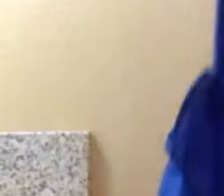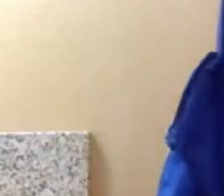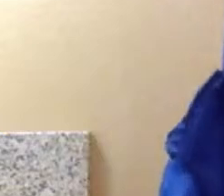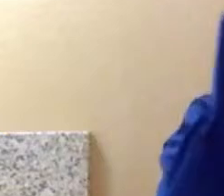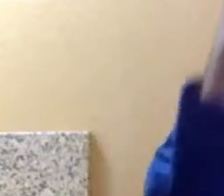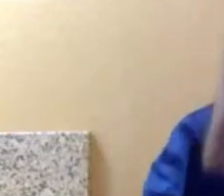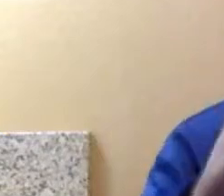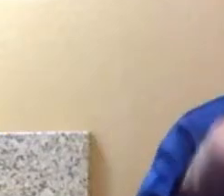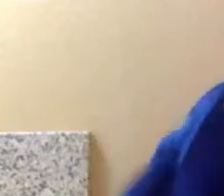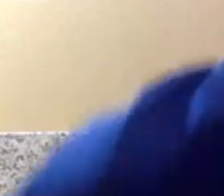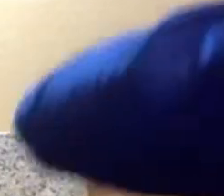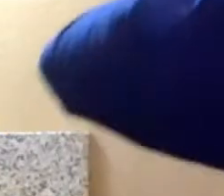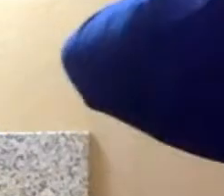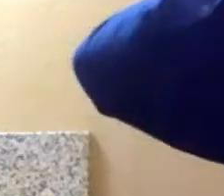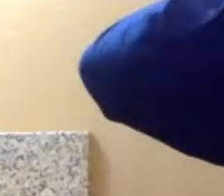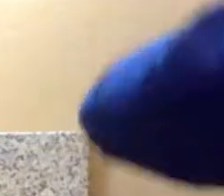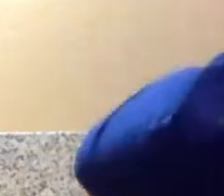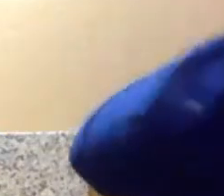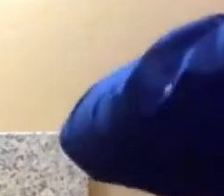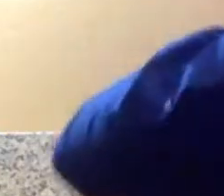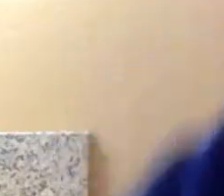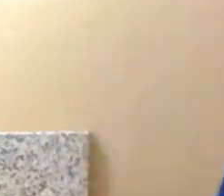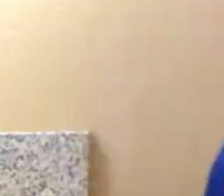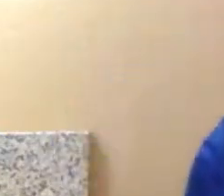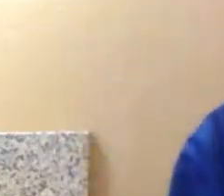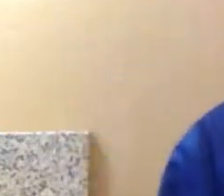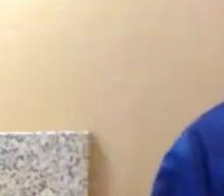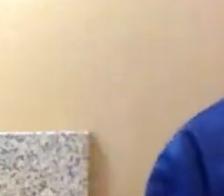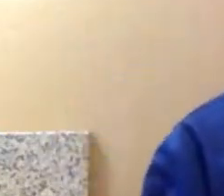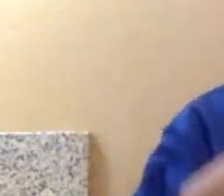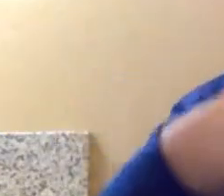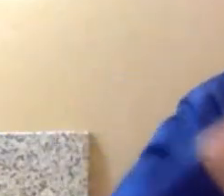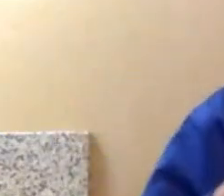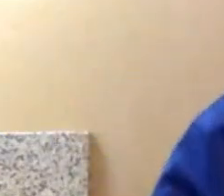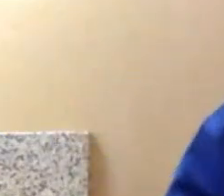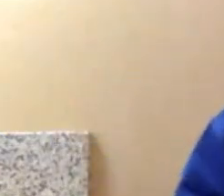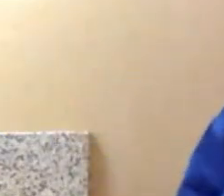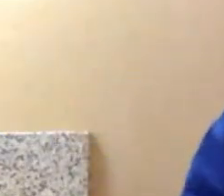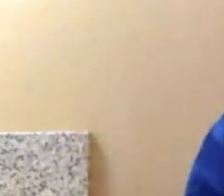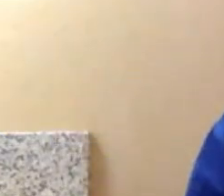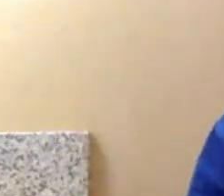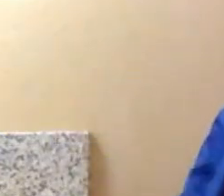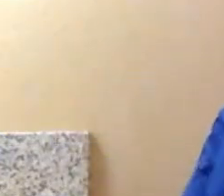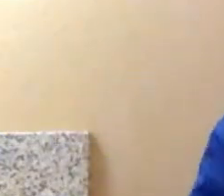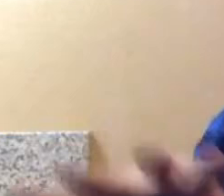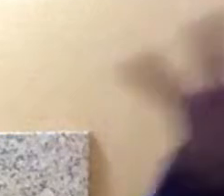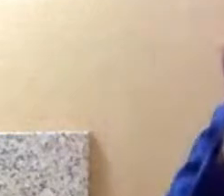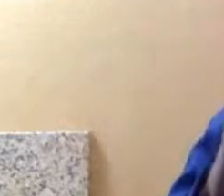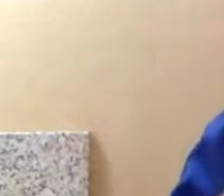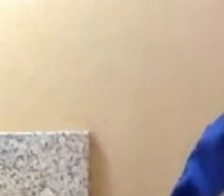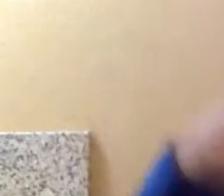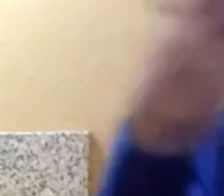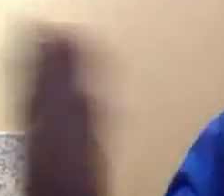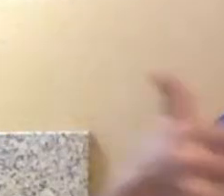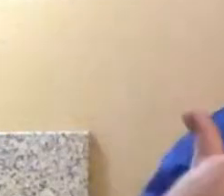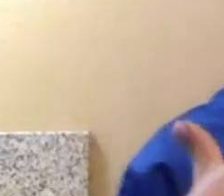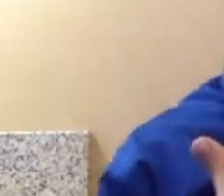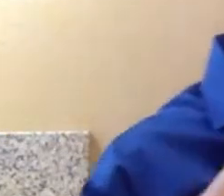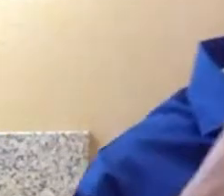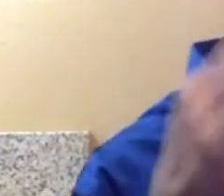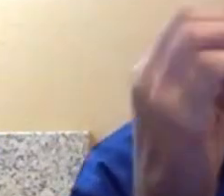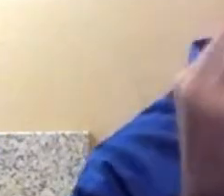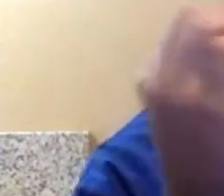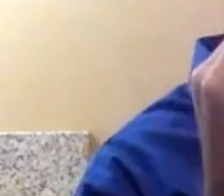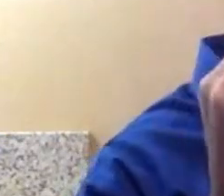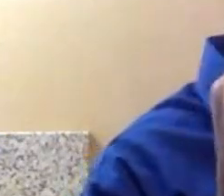Honk! He scared him. I'm from the land of this and that, but I'm neither. So I'm looking